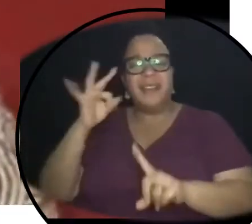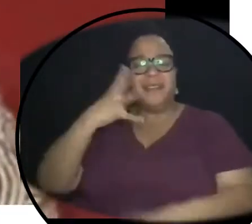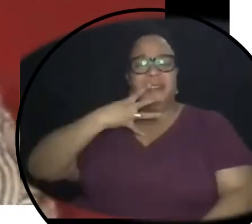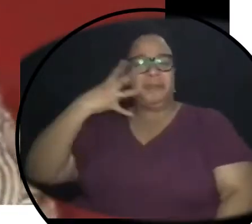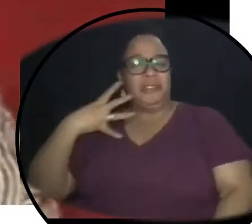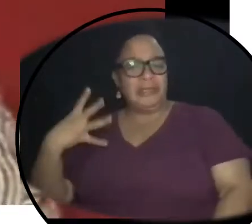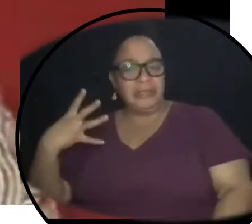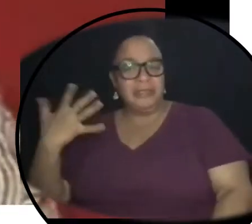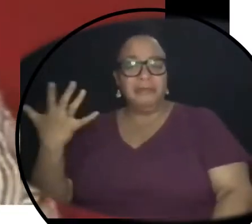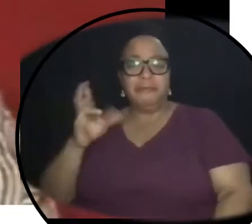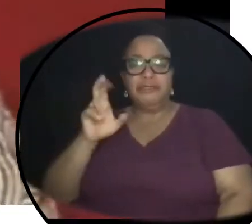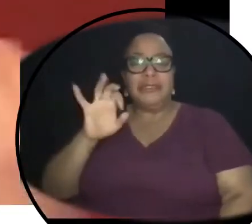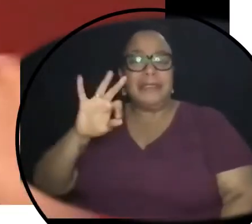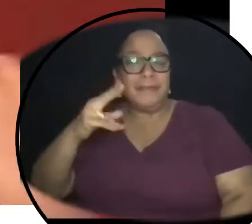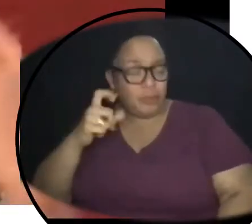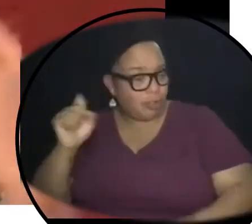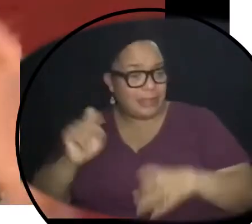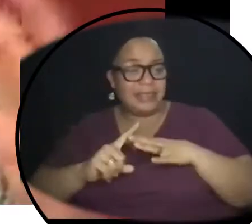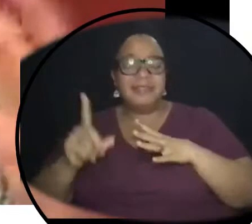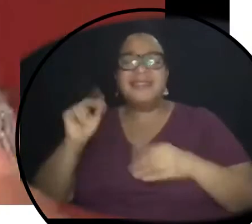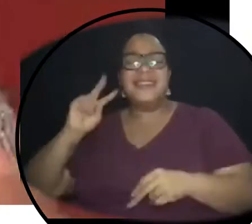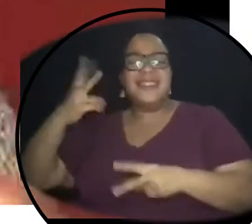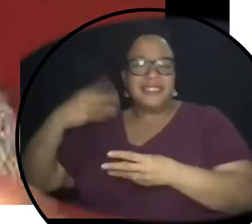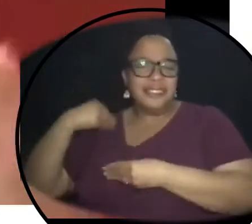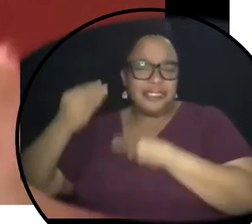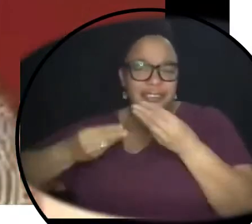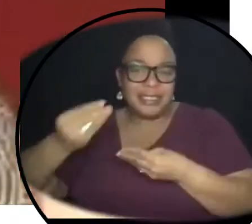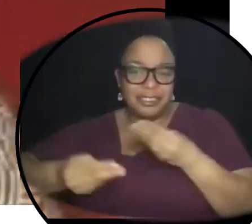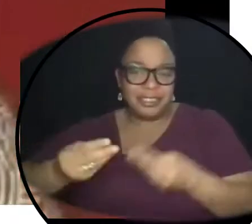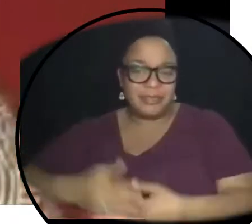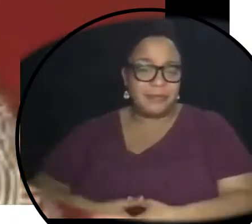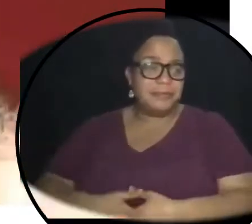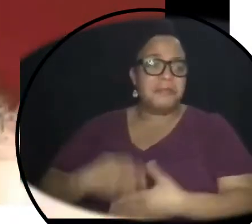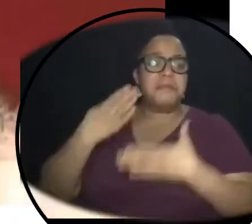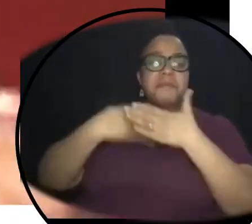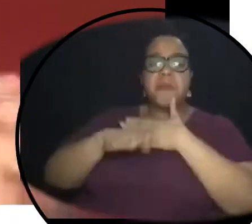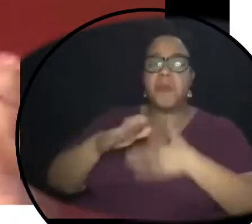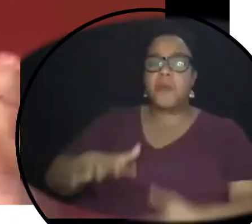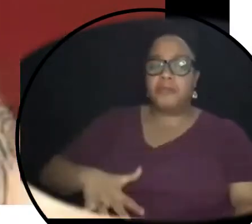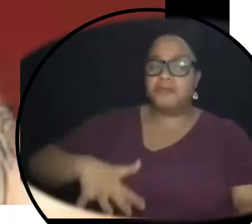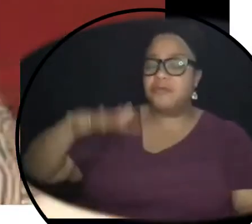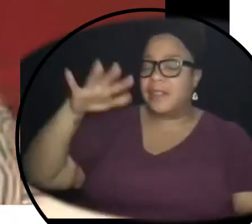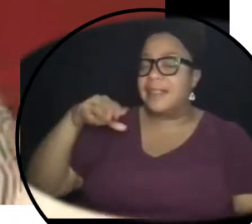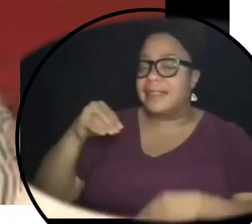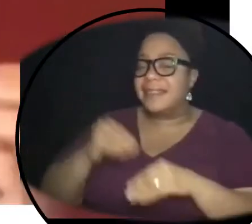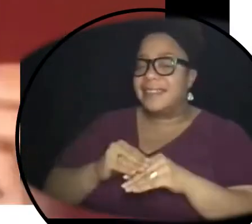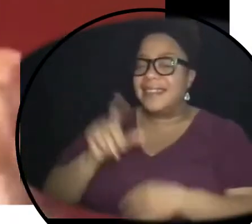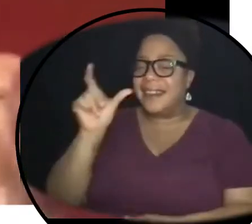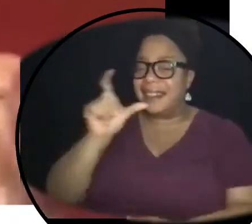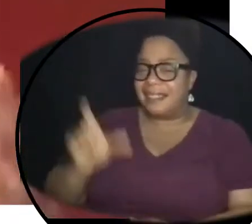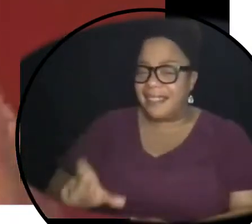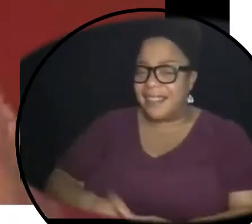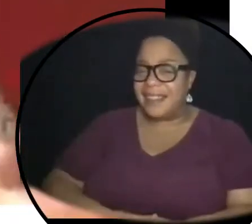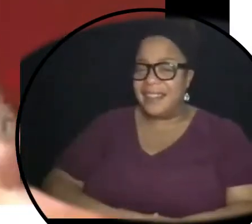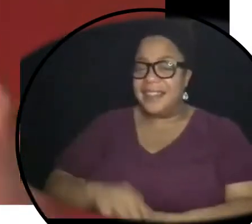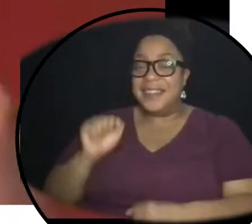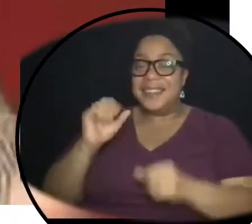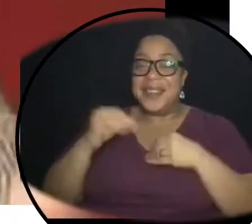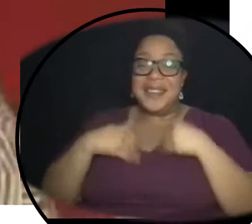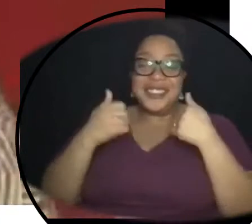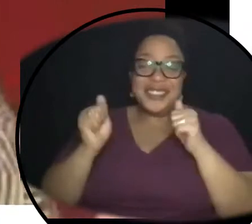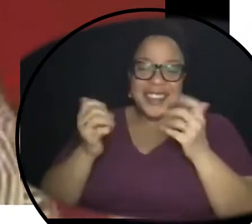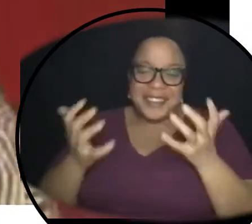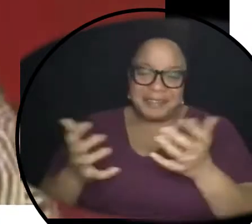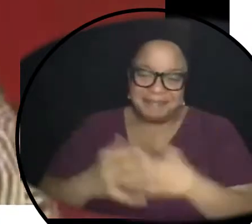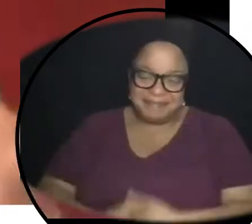somewhat multifaceted. First, I've worked for the past 15 years along organizers to abolish